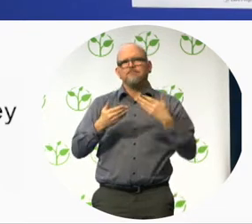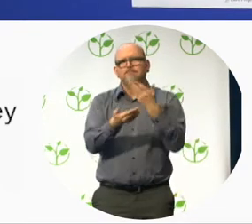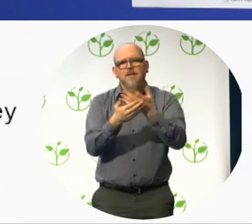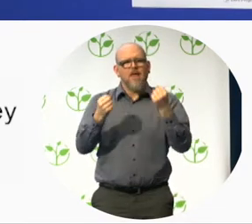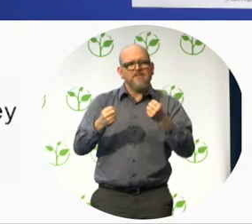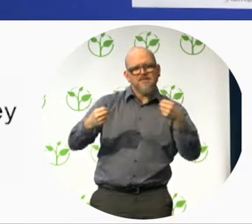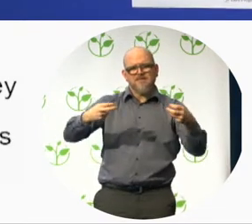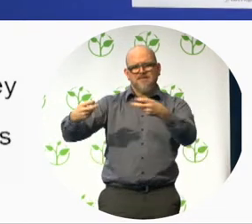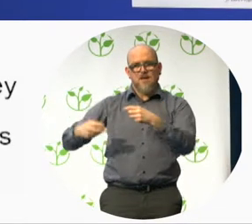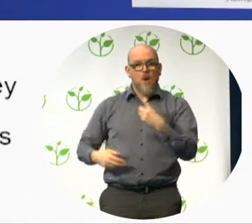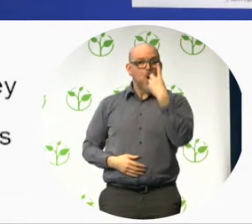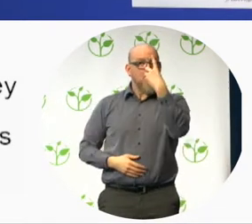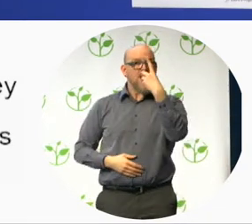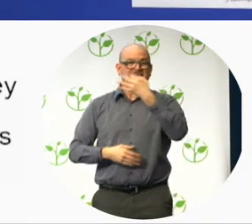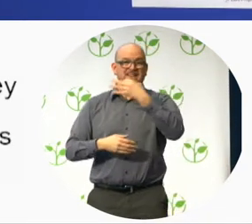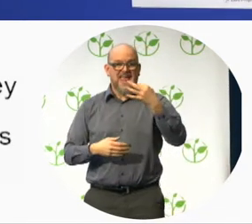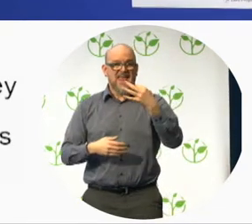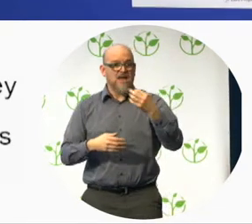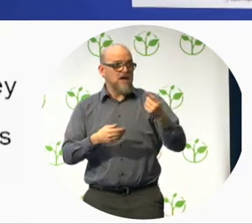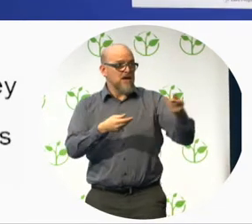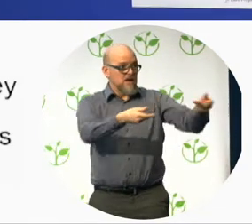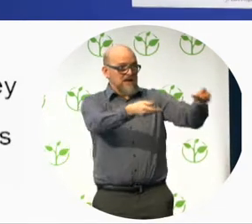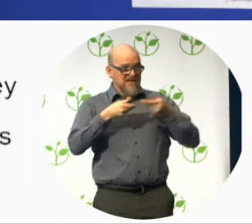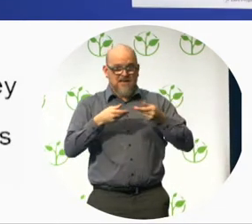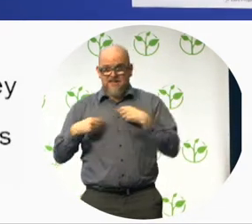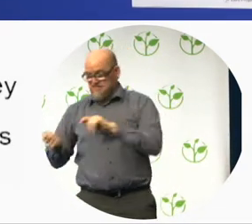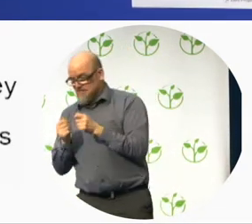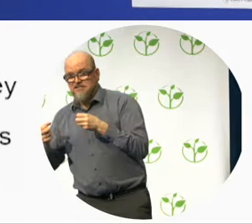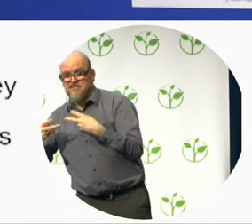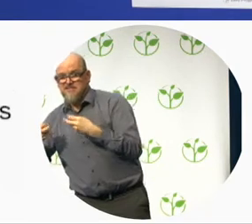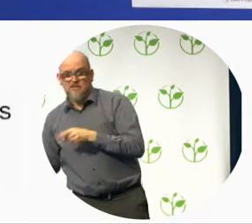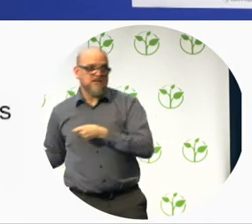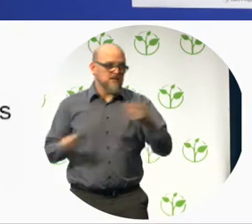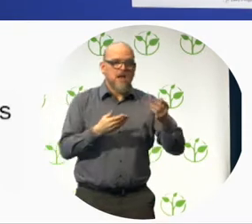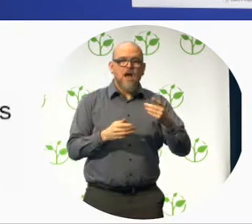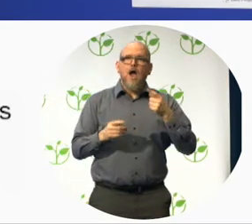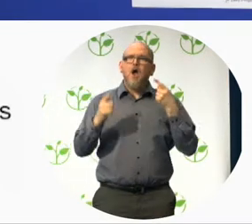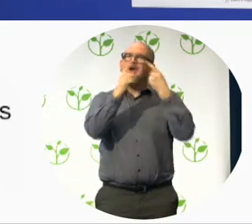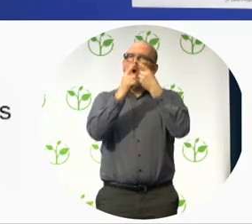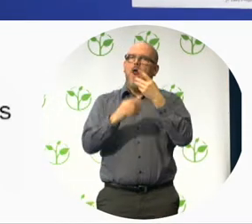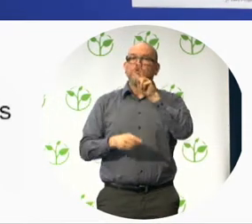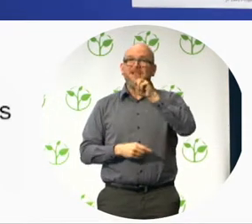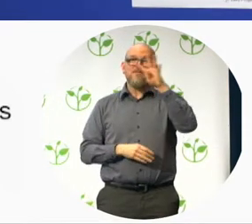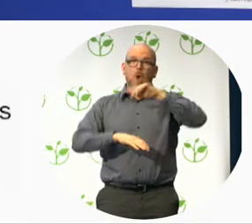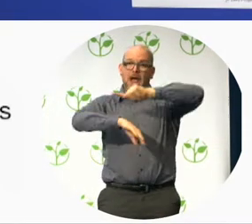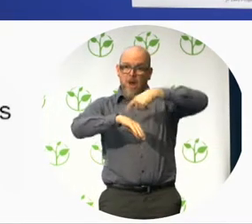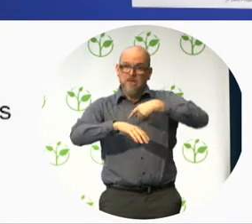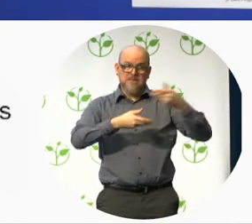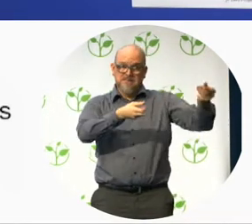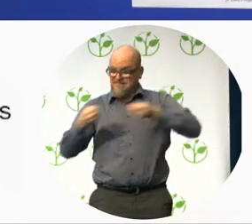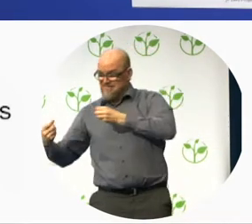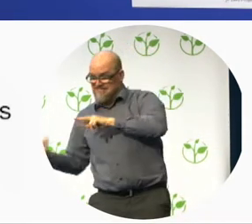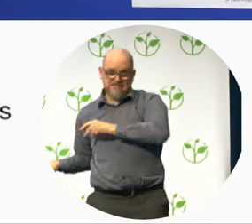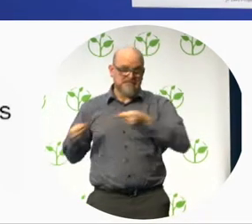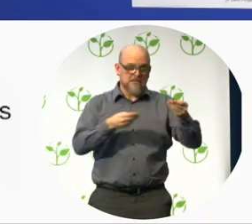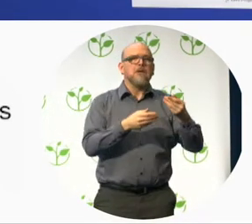8 hours, 90% success rate. 1 day, 24 hour period, regardless of language, we're able to do